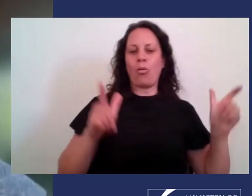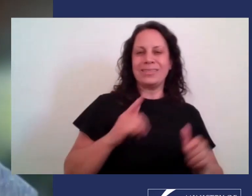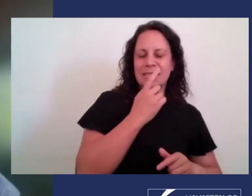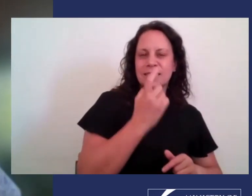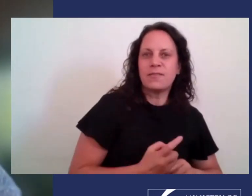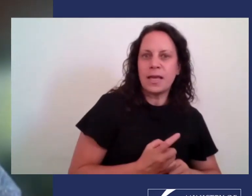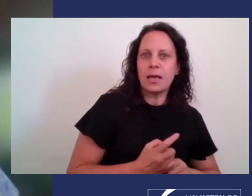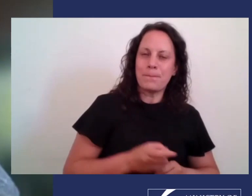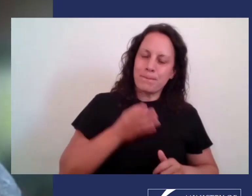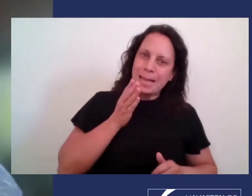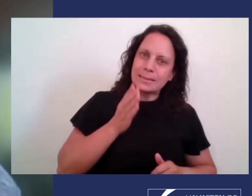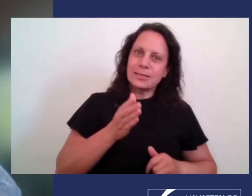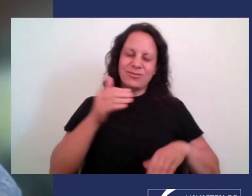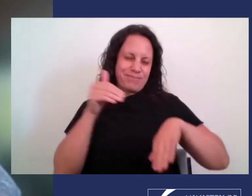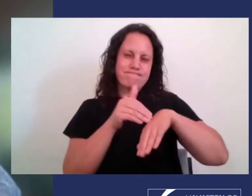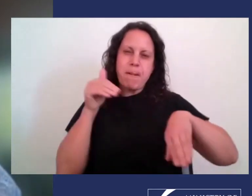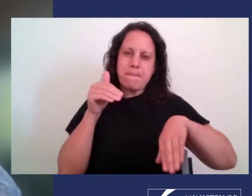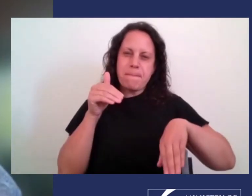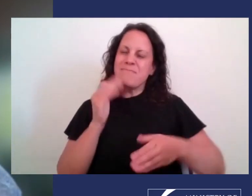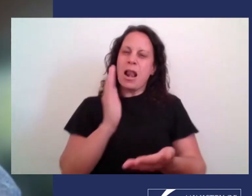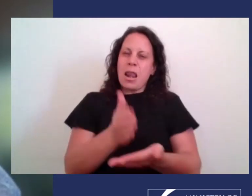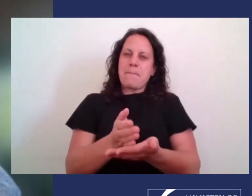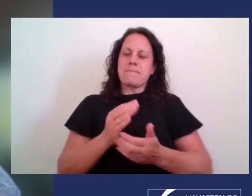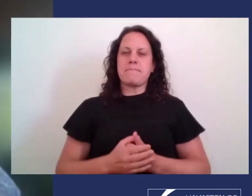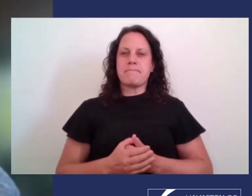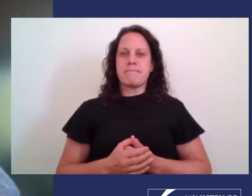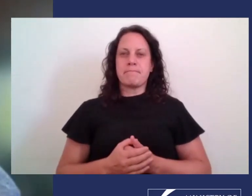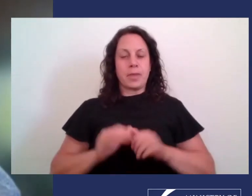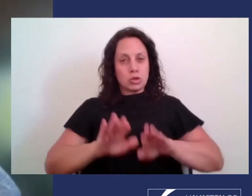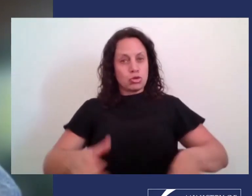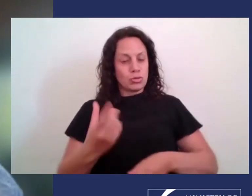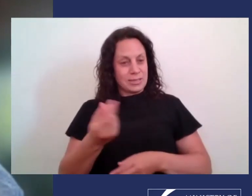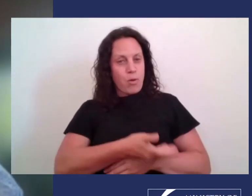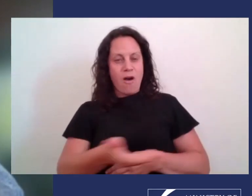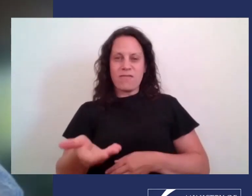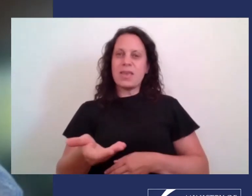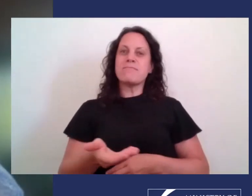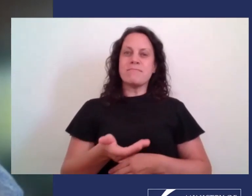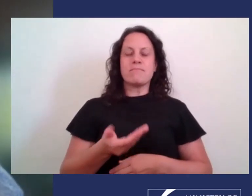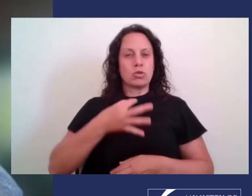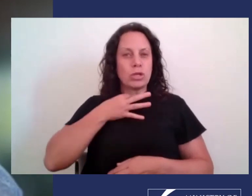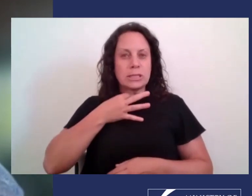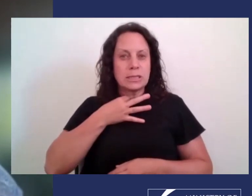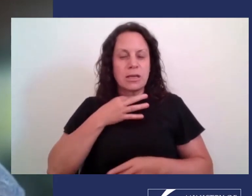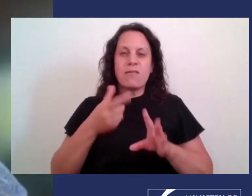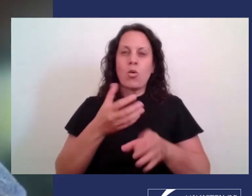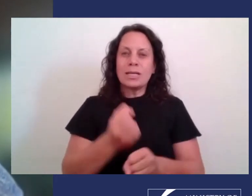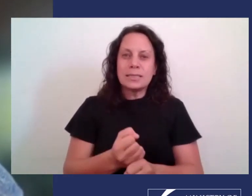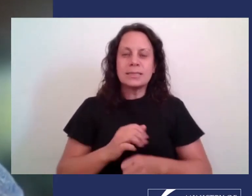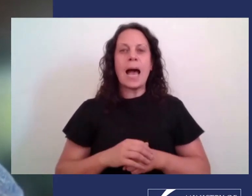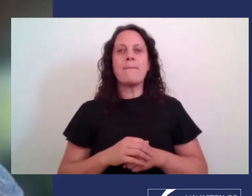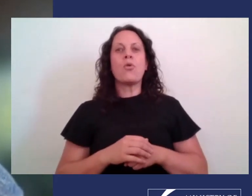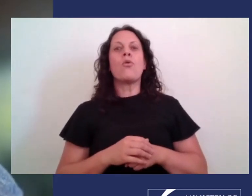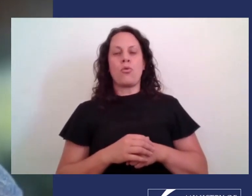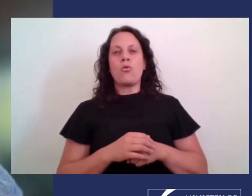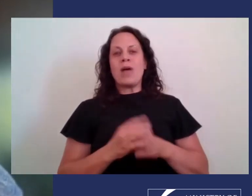still significant. And there are some children that are particularly at risk, and those are children with underlying